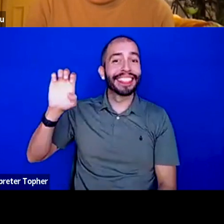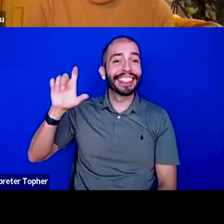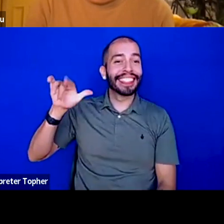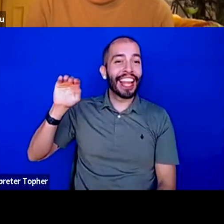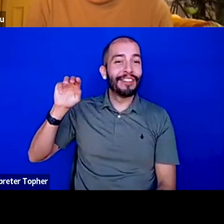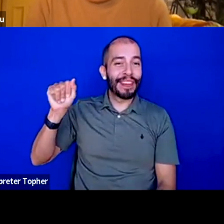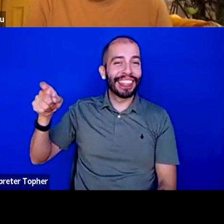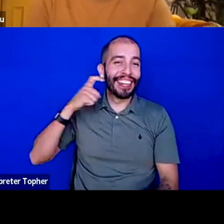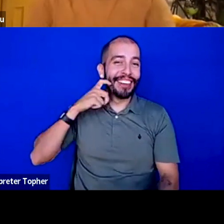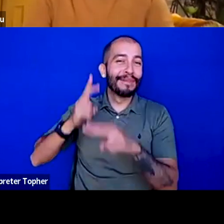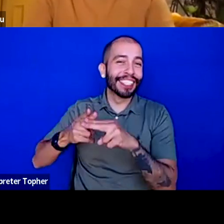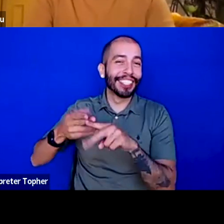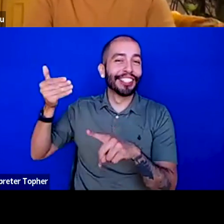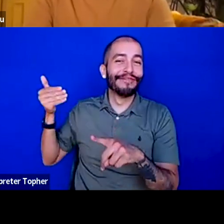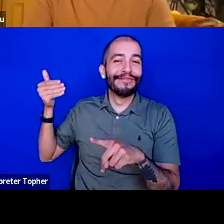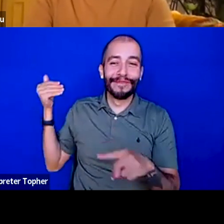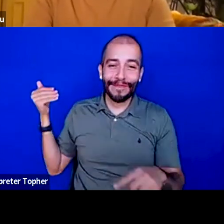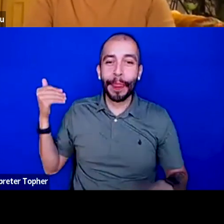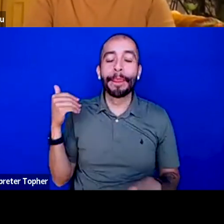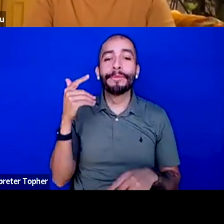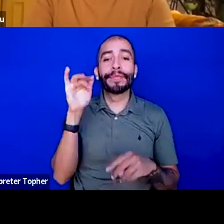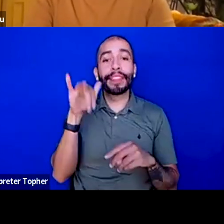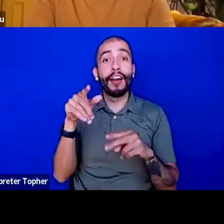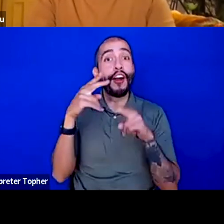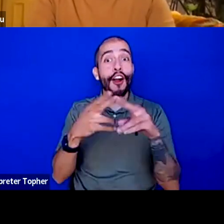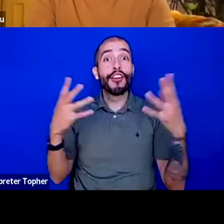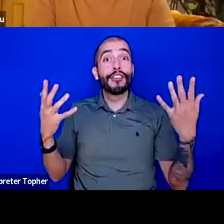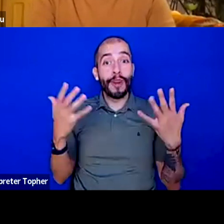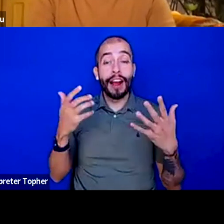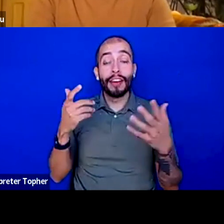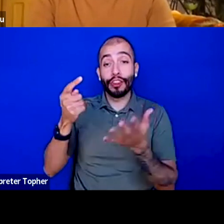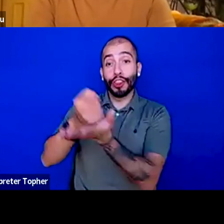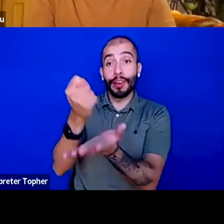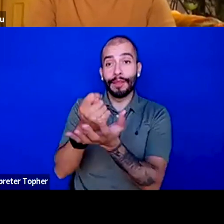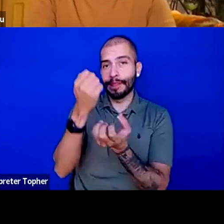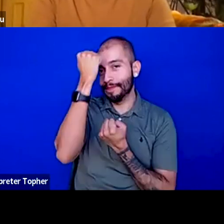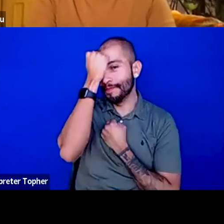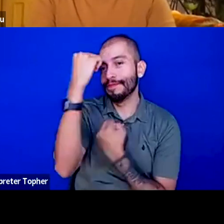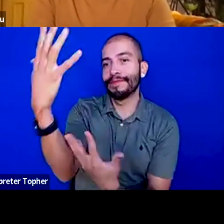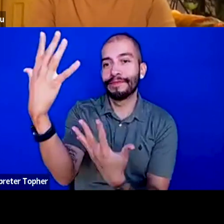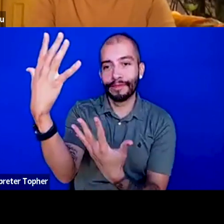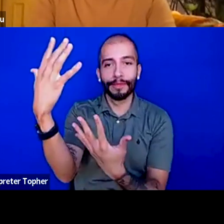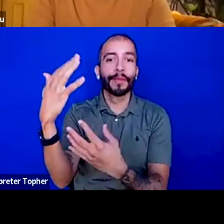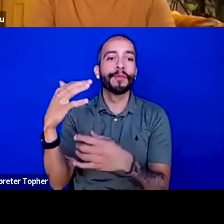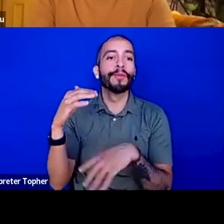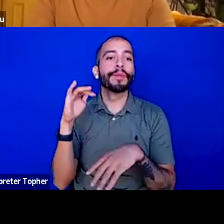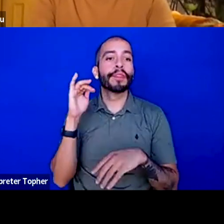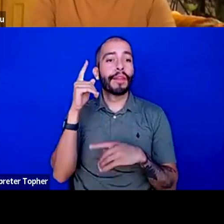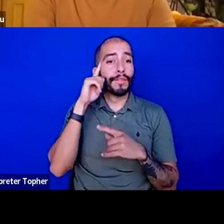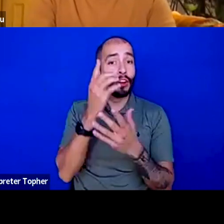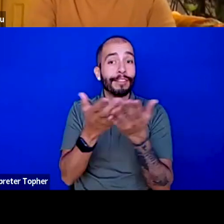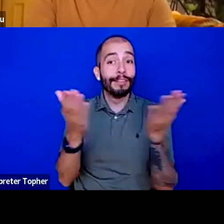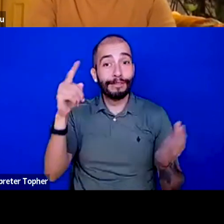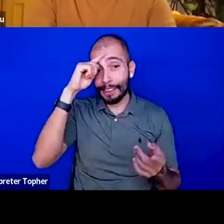for Black folks. Next month, we will be and have open enrollment, and I'll make sure that you all have the